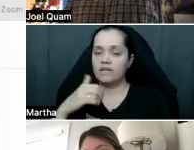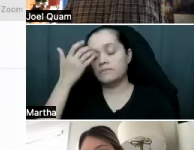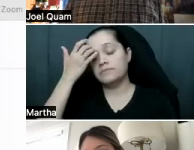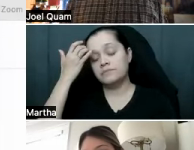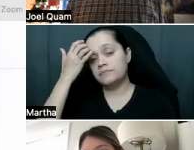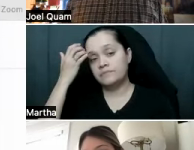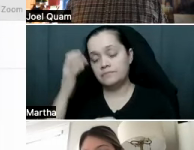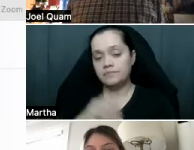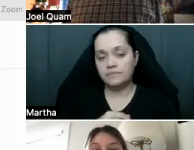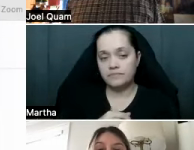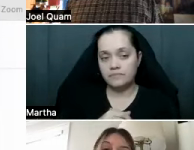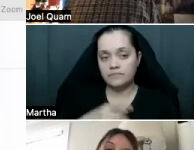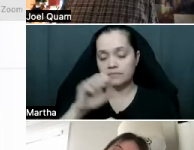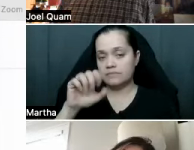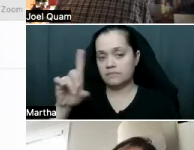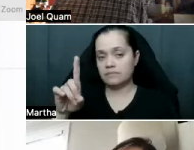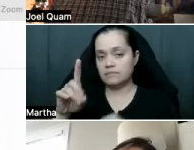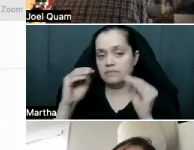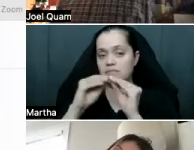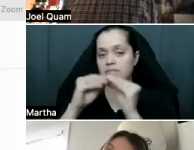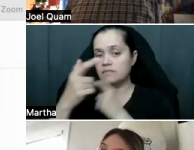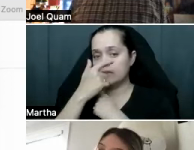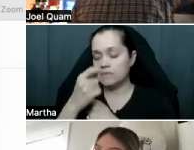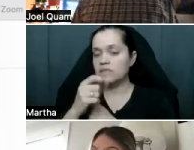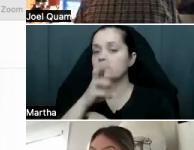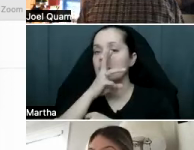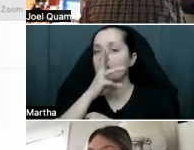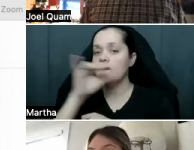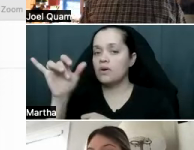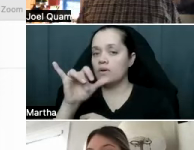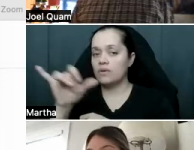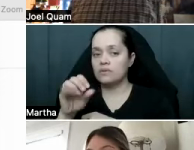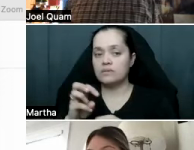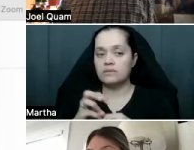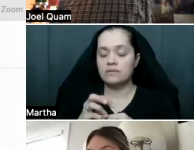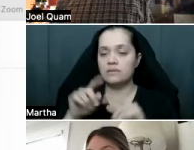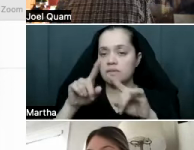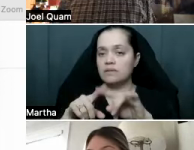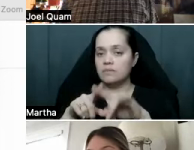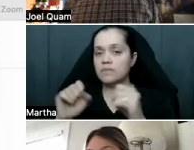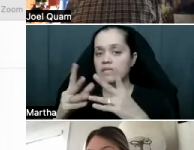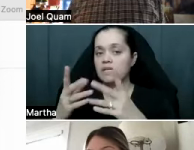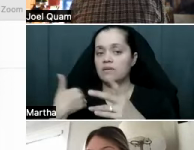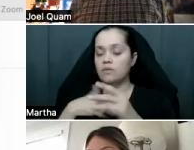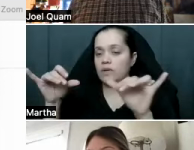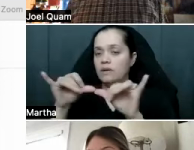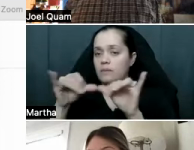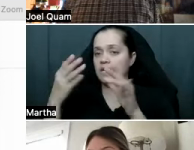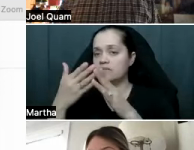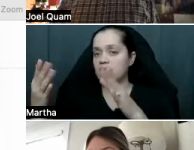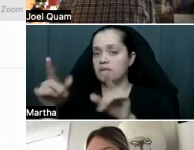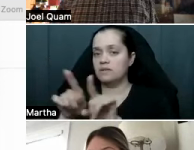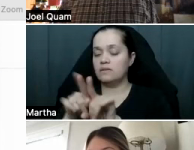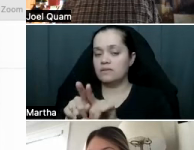All right, there's a look at South Dakota, and more interesting about water, right? Depends on how we measure things.